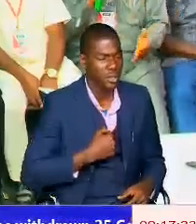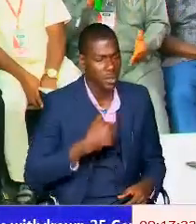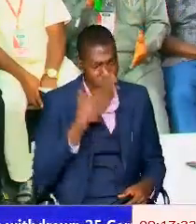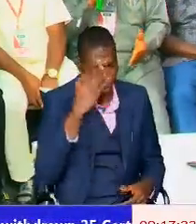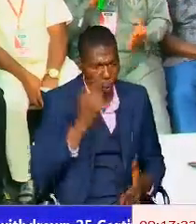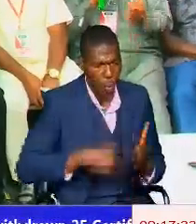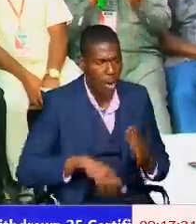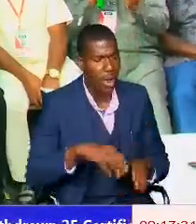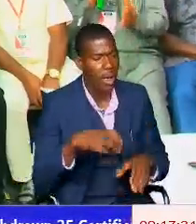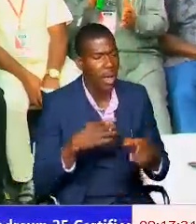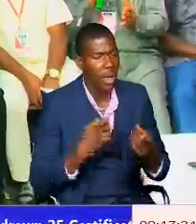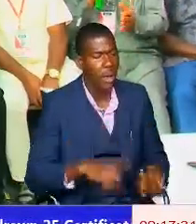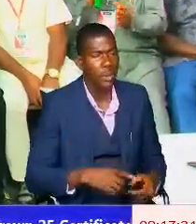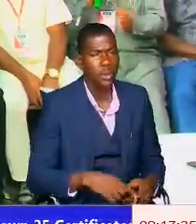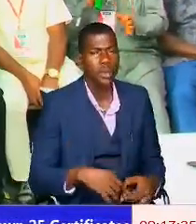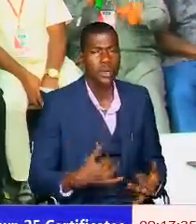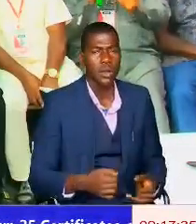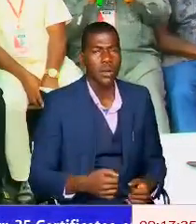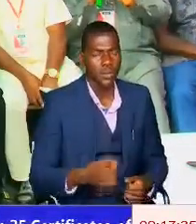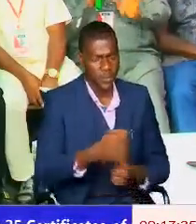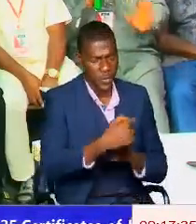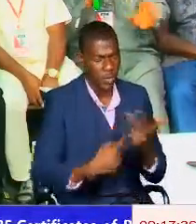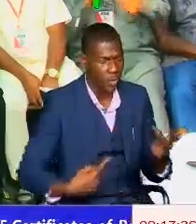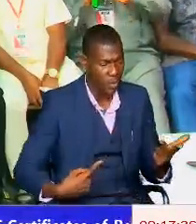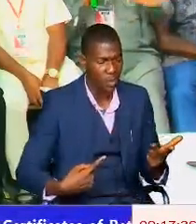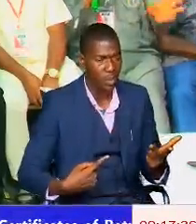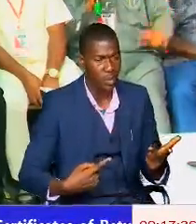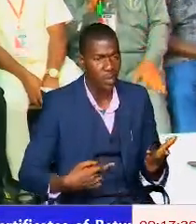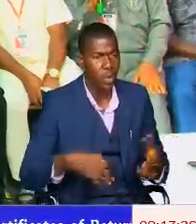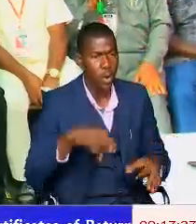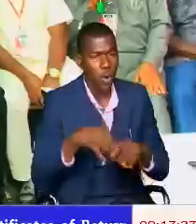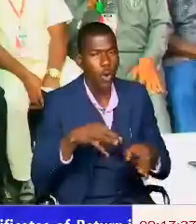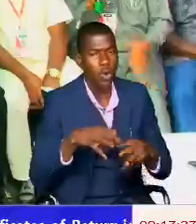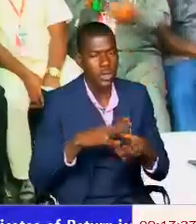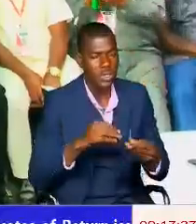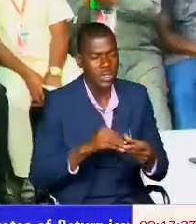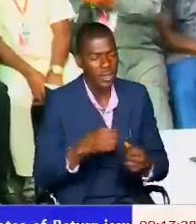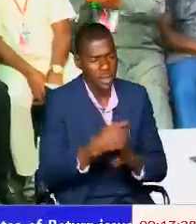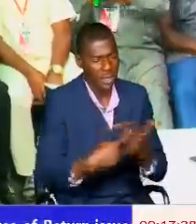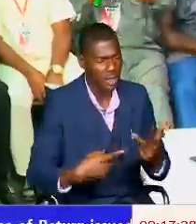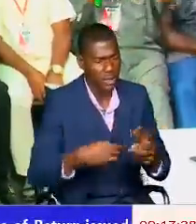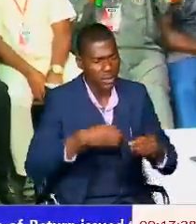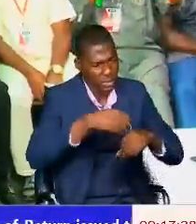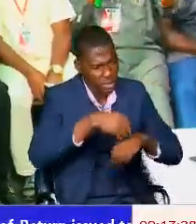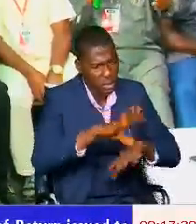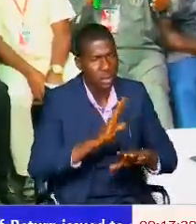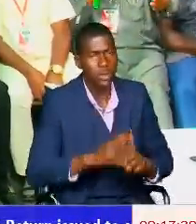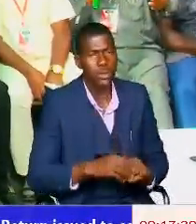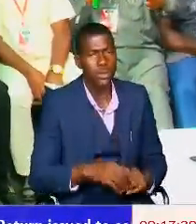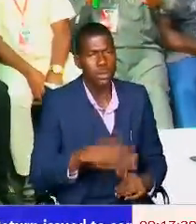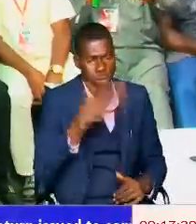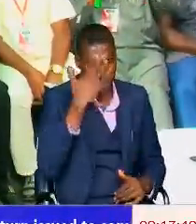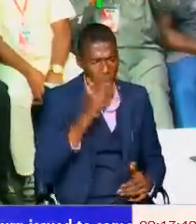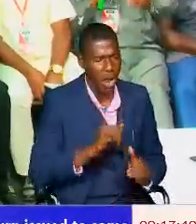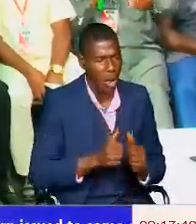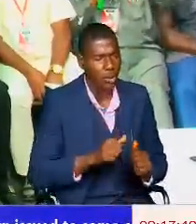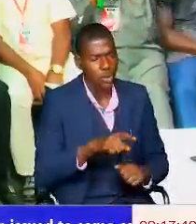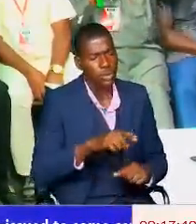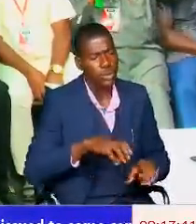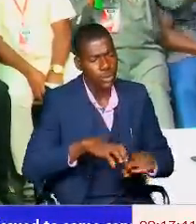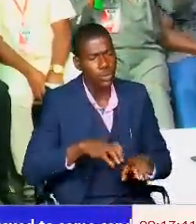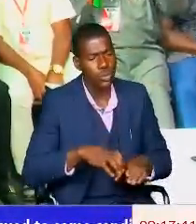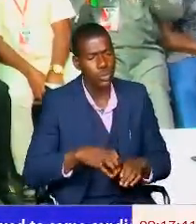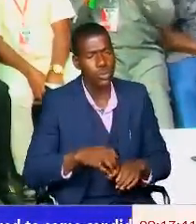and the rest, the court granted you people discharge and acquitted. You know how you do your esprit de corps.